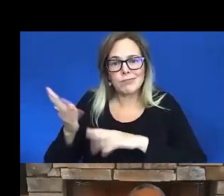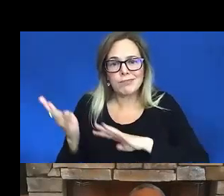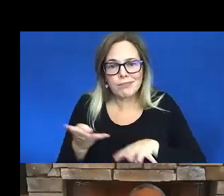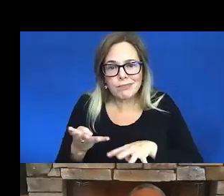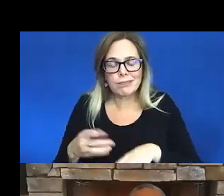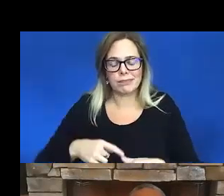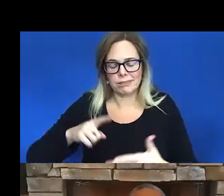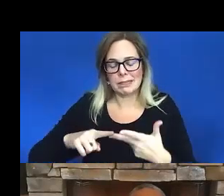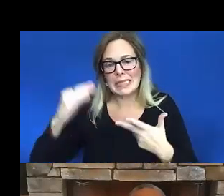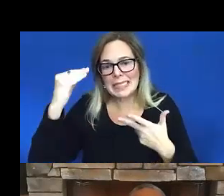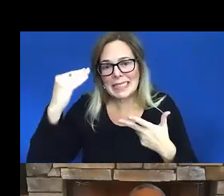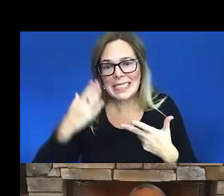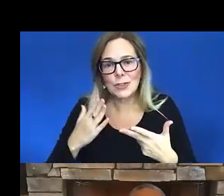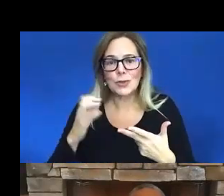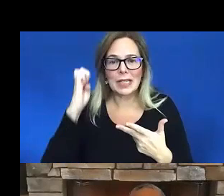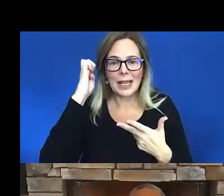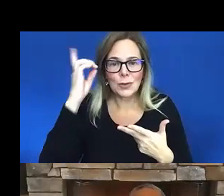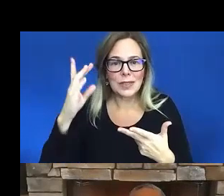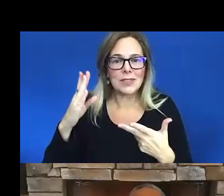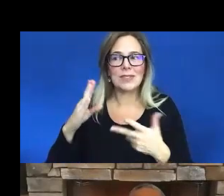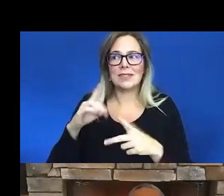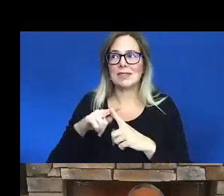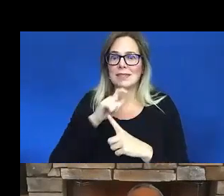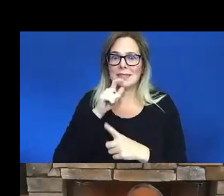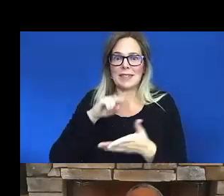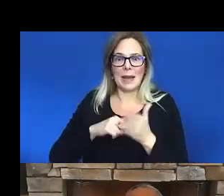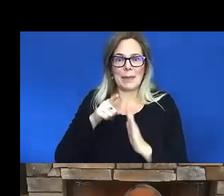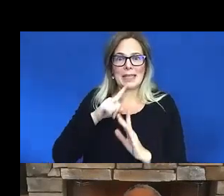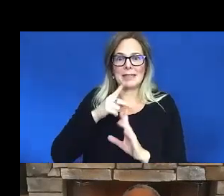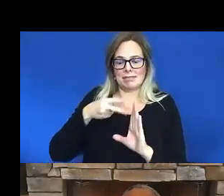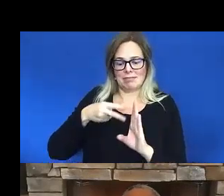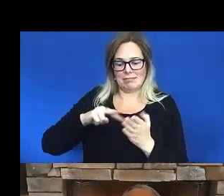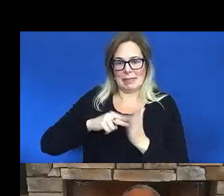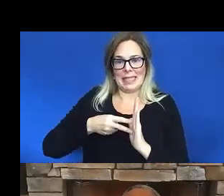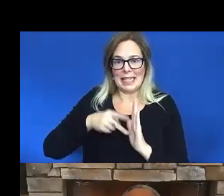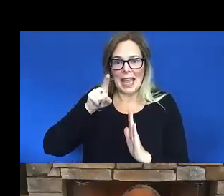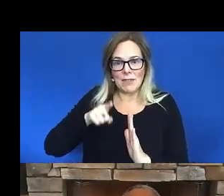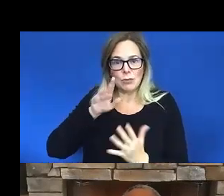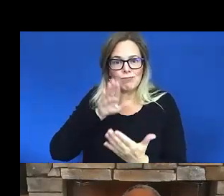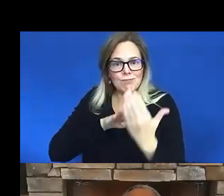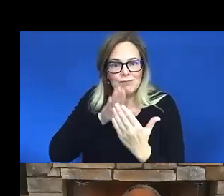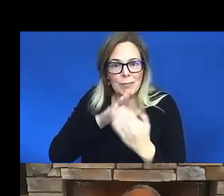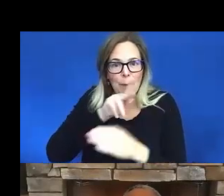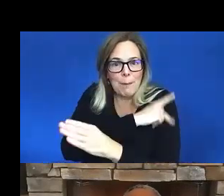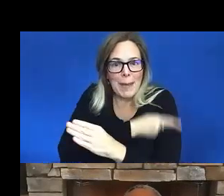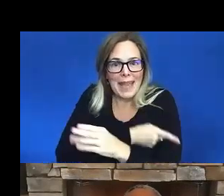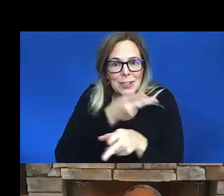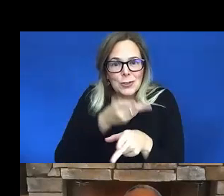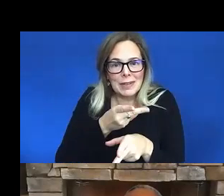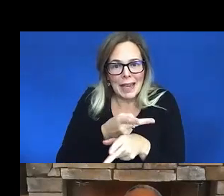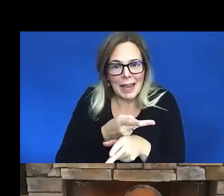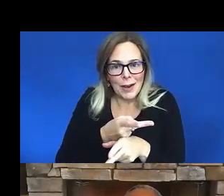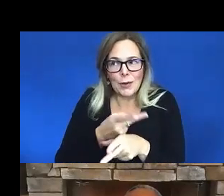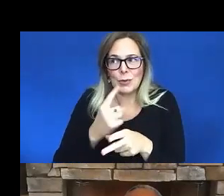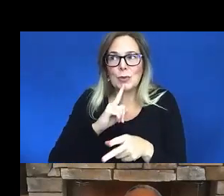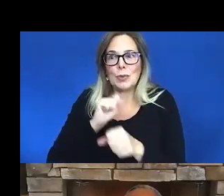teachers, education, and it doesn't necessarily mean that you have to be frontline in patient care to have an increased risk of acquiring